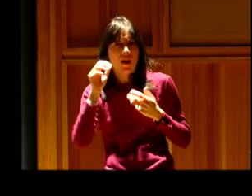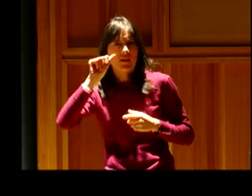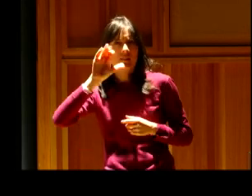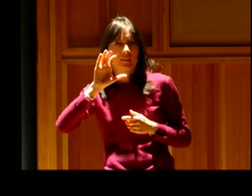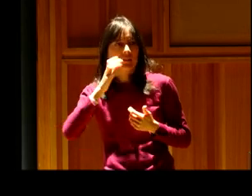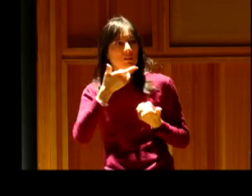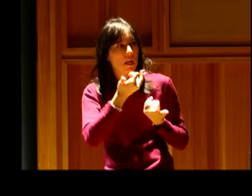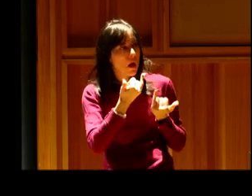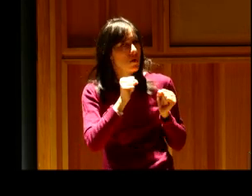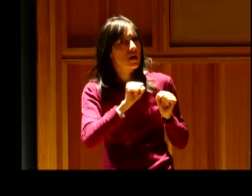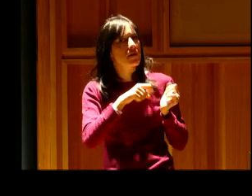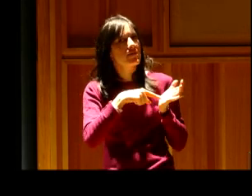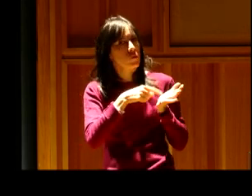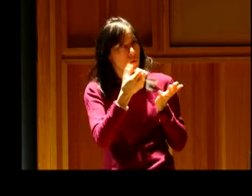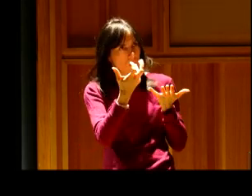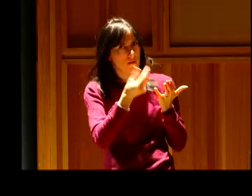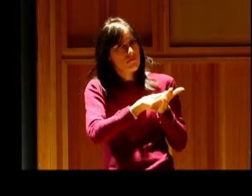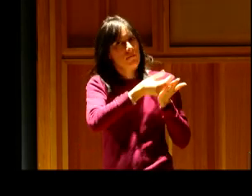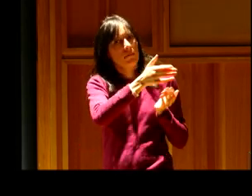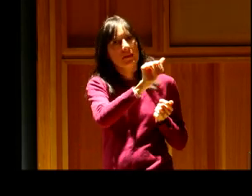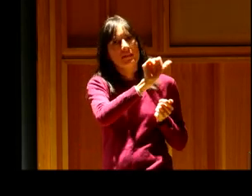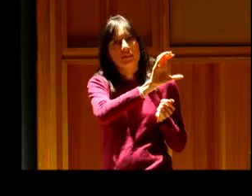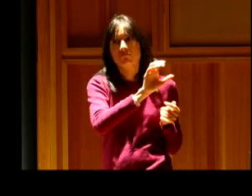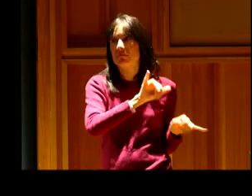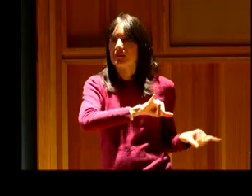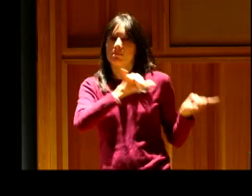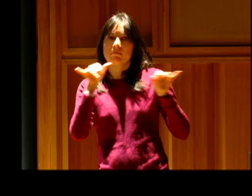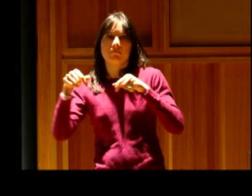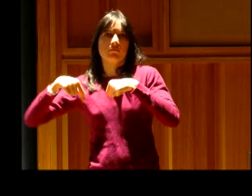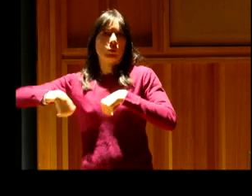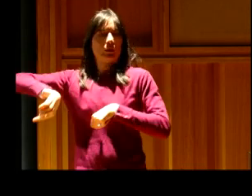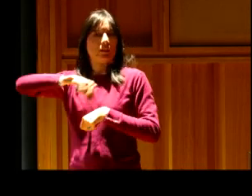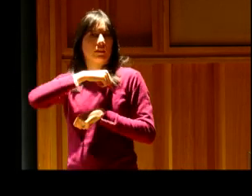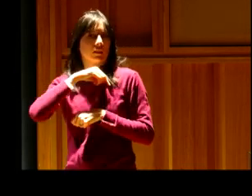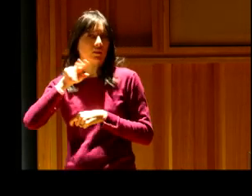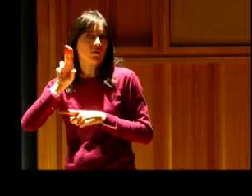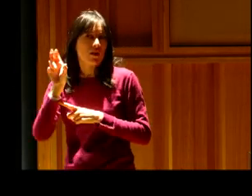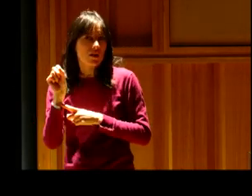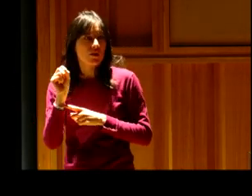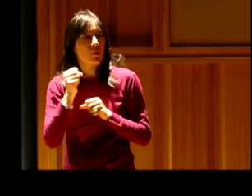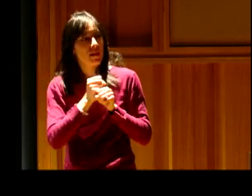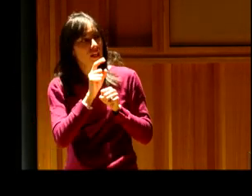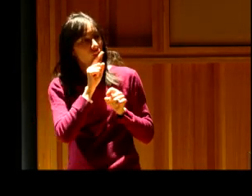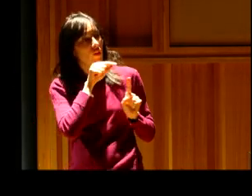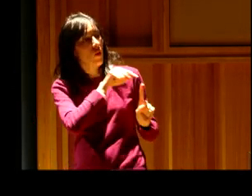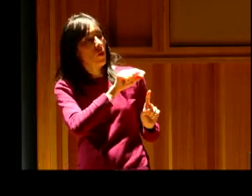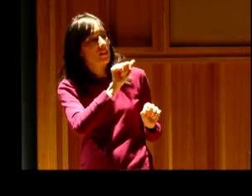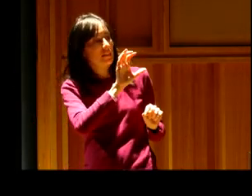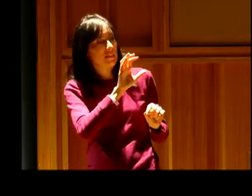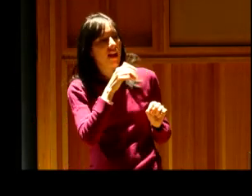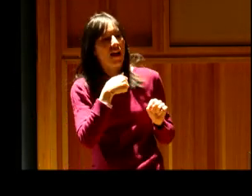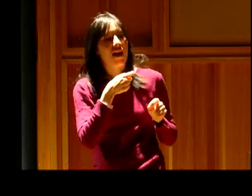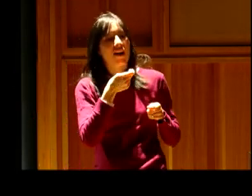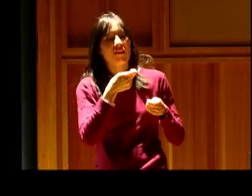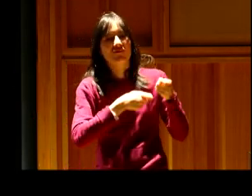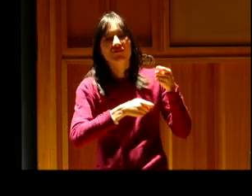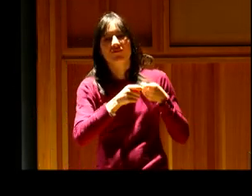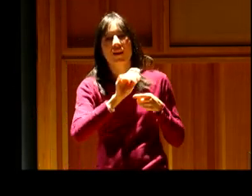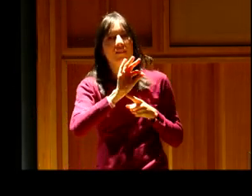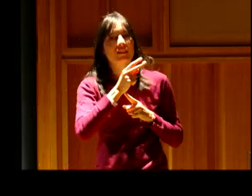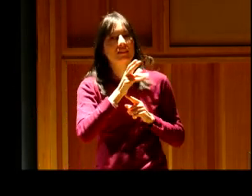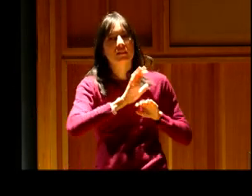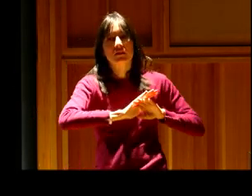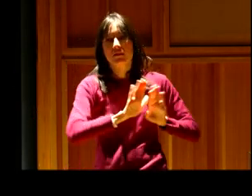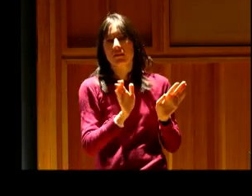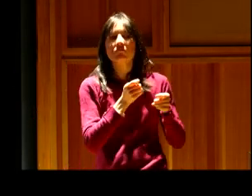do. So we need to make sure that those air conditioners are equipped with substitutes for HFCs,